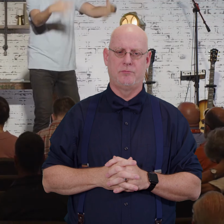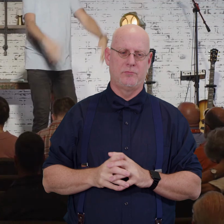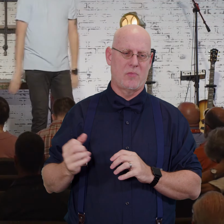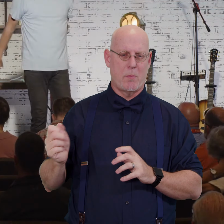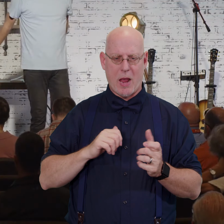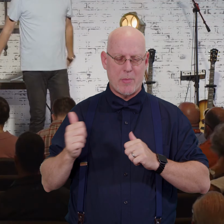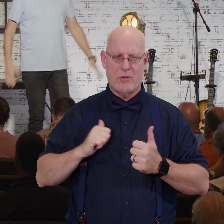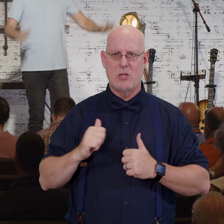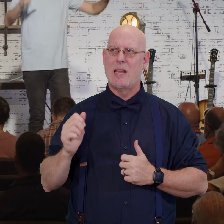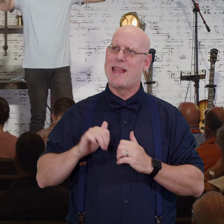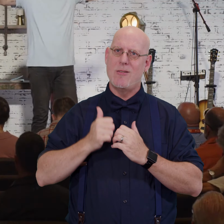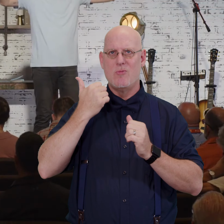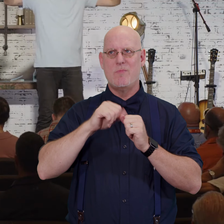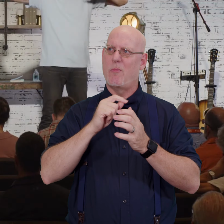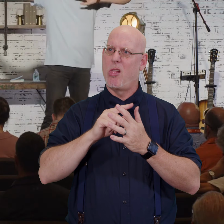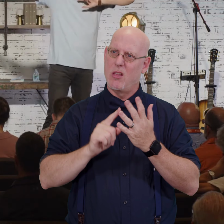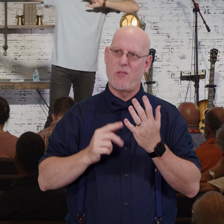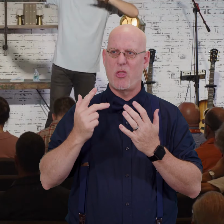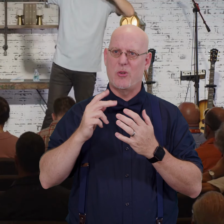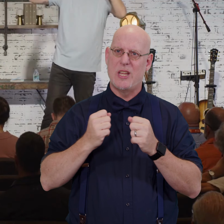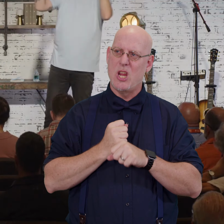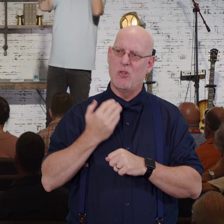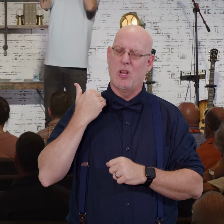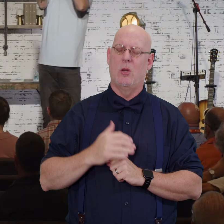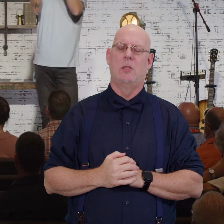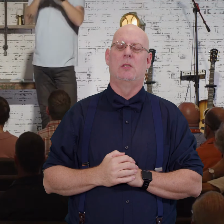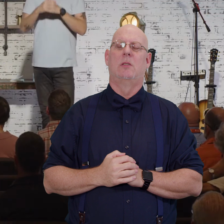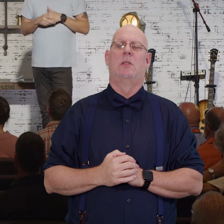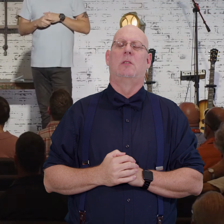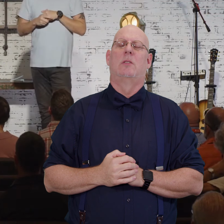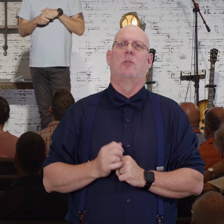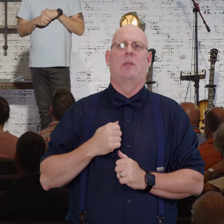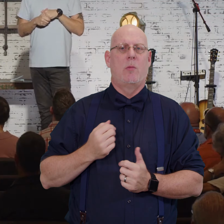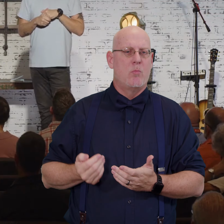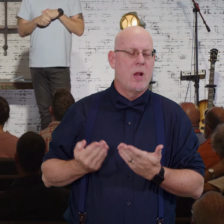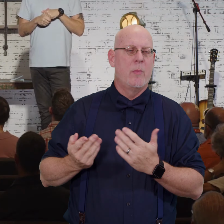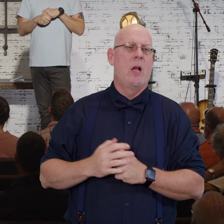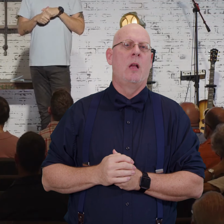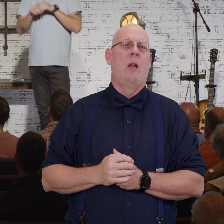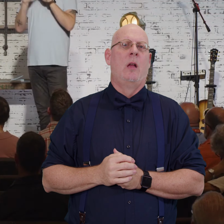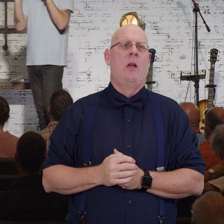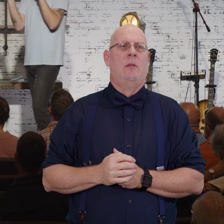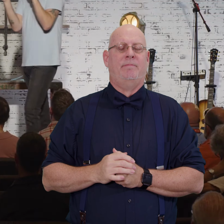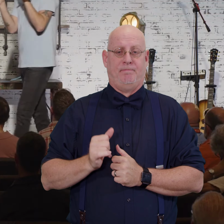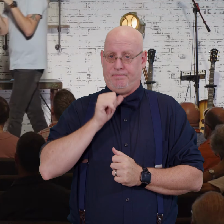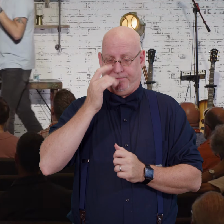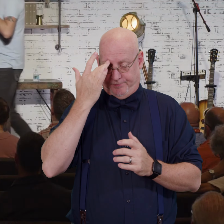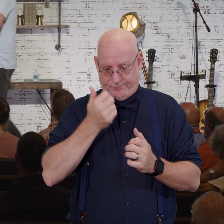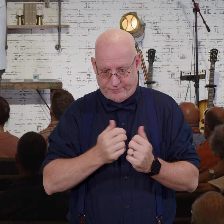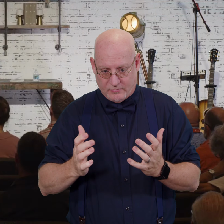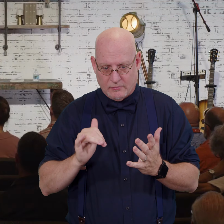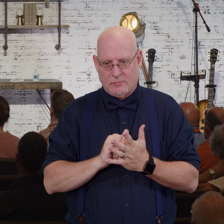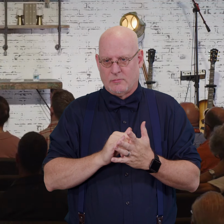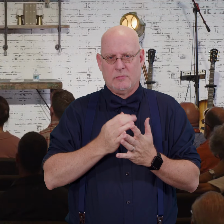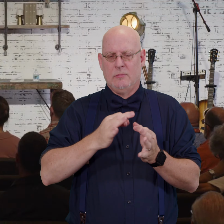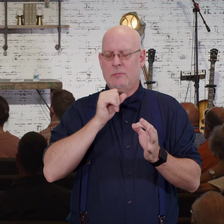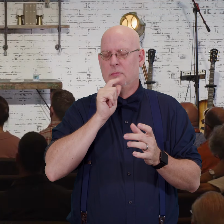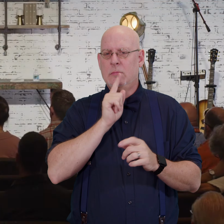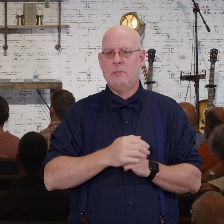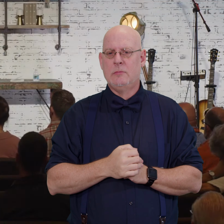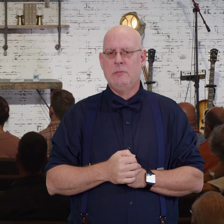going back and forth. And she's like, how do you remember this stuff? It was like 13 years ago. And so I bring it up to her. But so she'll say, you don't forget anything, but that's simply not